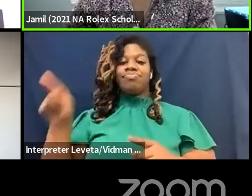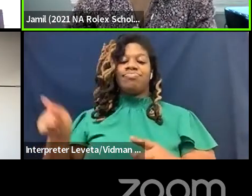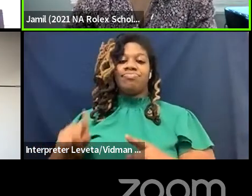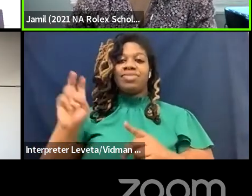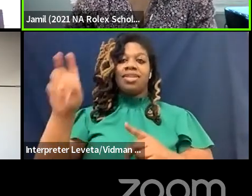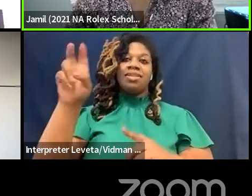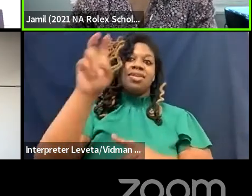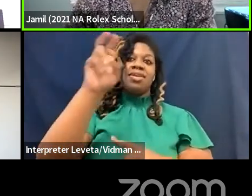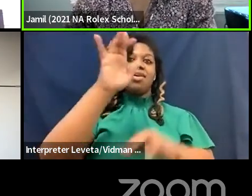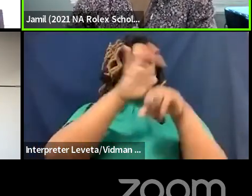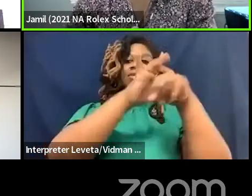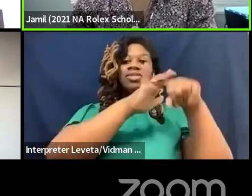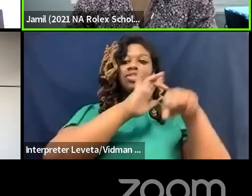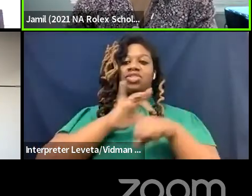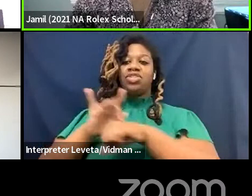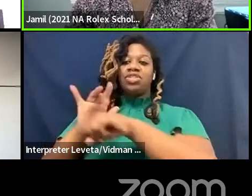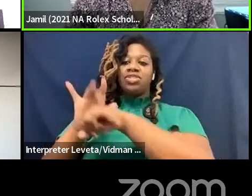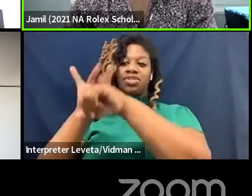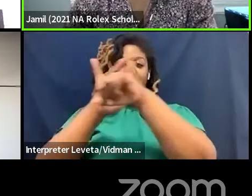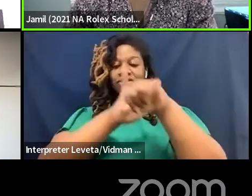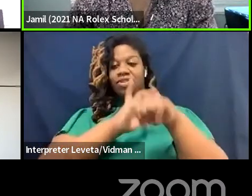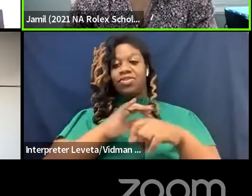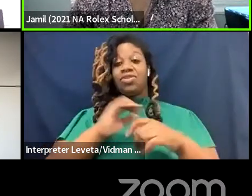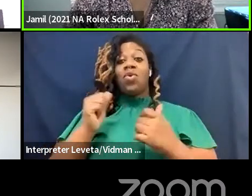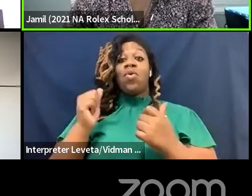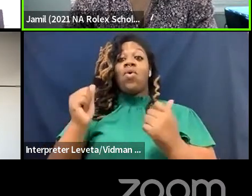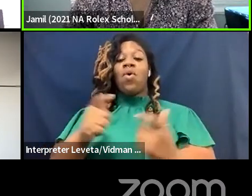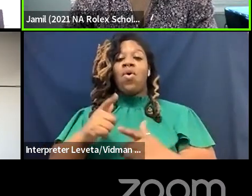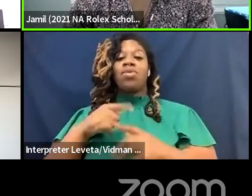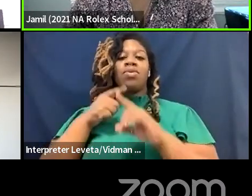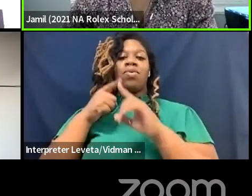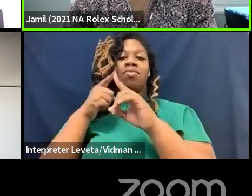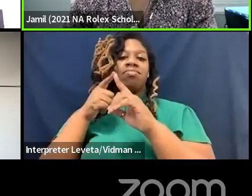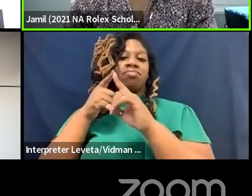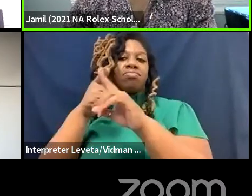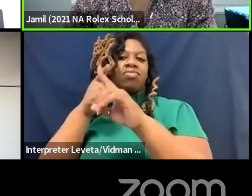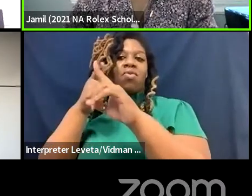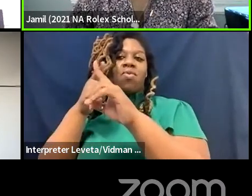But it's all in the pursuit of your goals. So